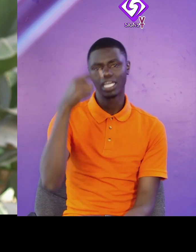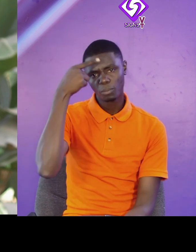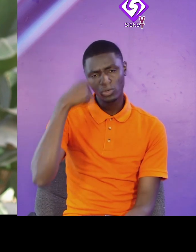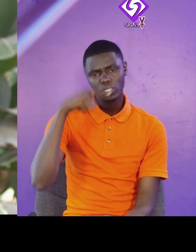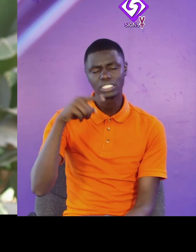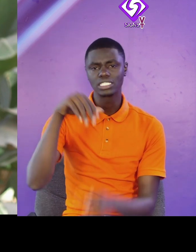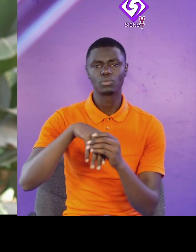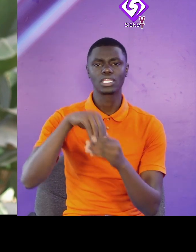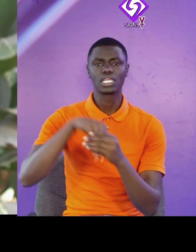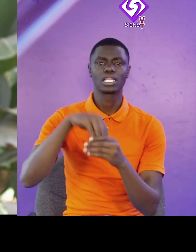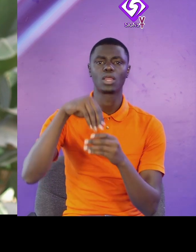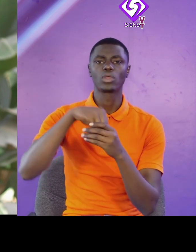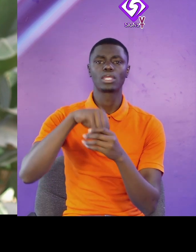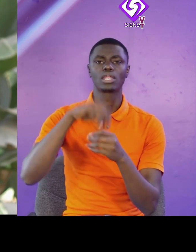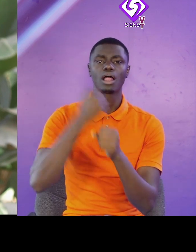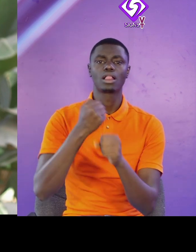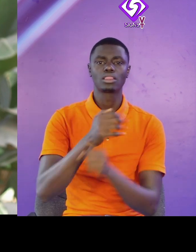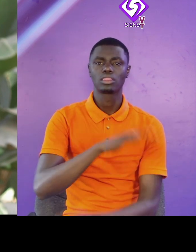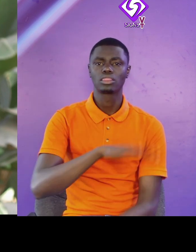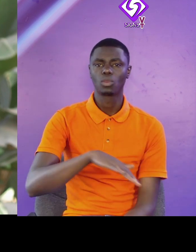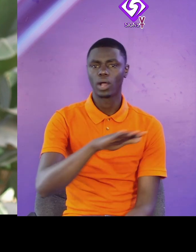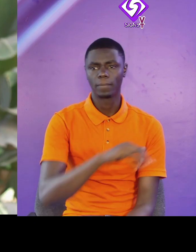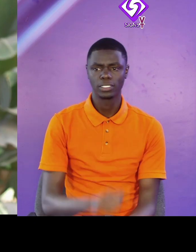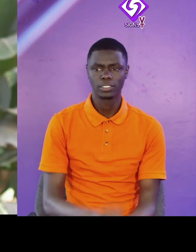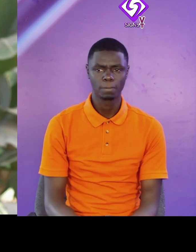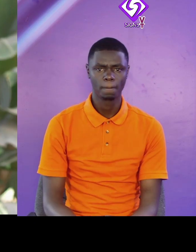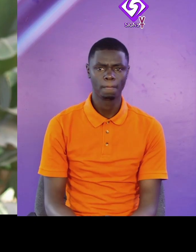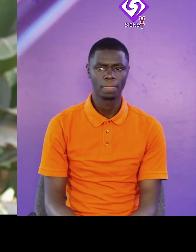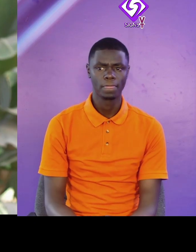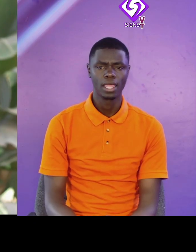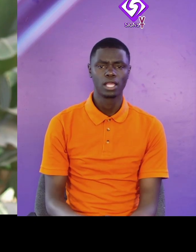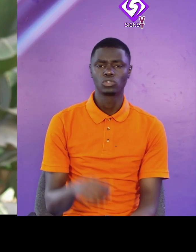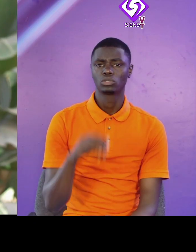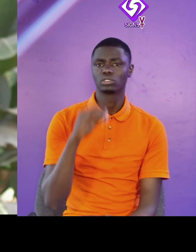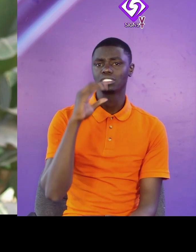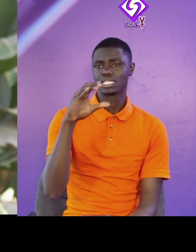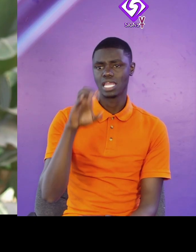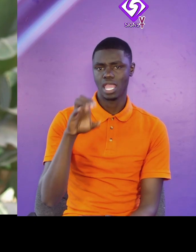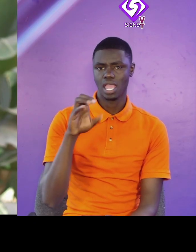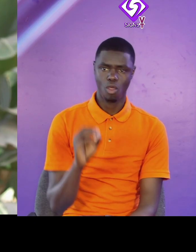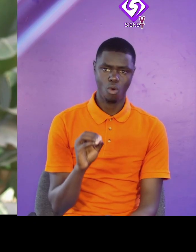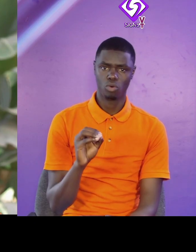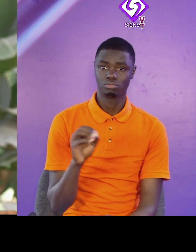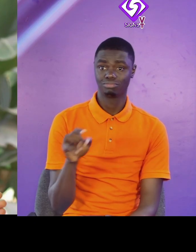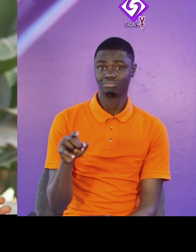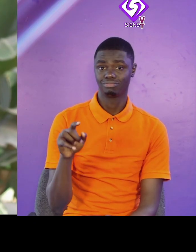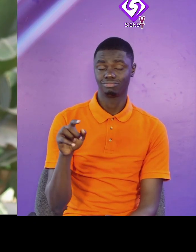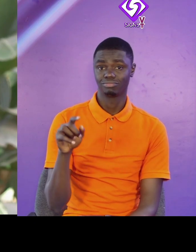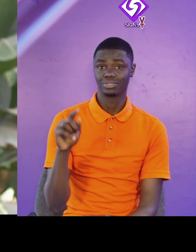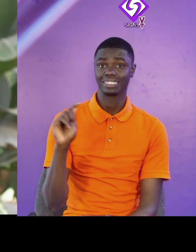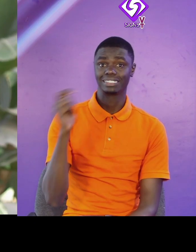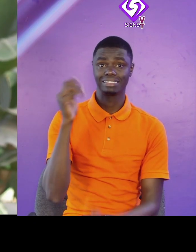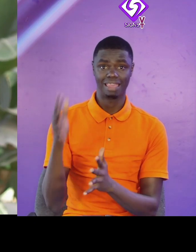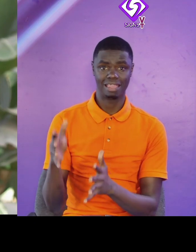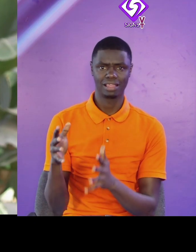the workplace. And my CEO, Faith, she's Kenyan. She's very